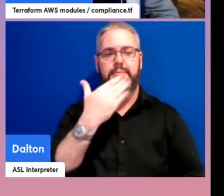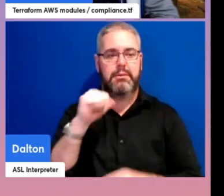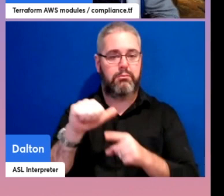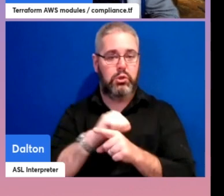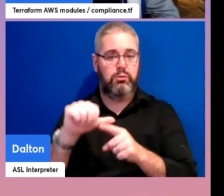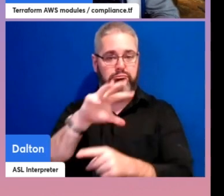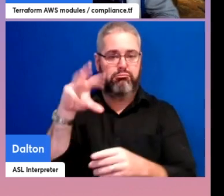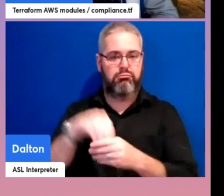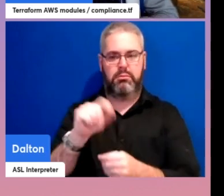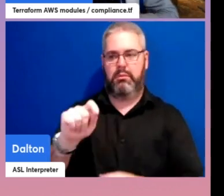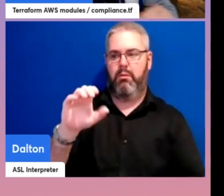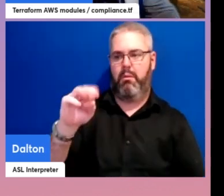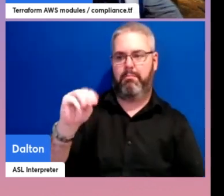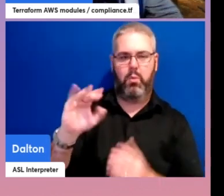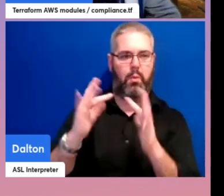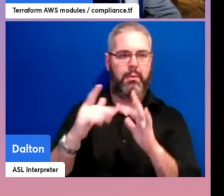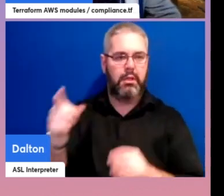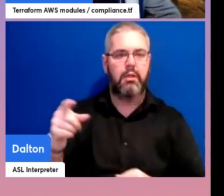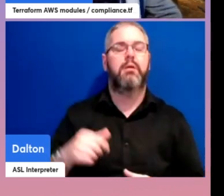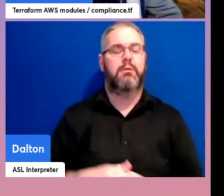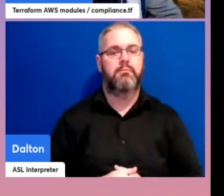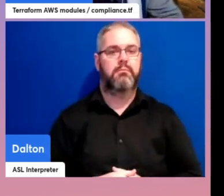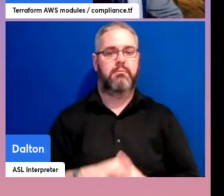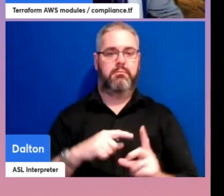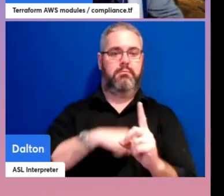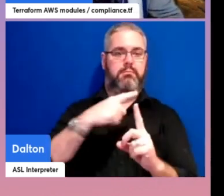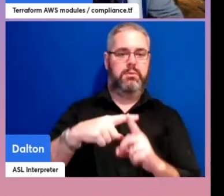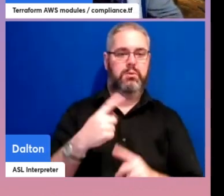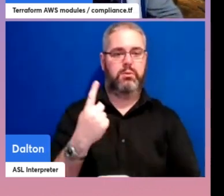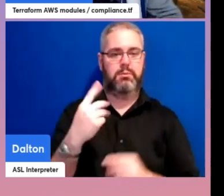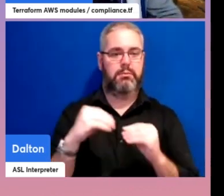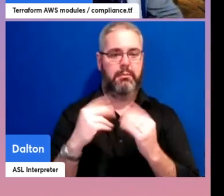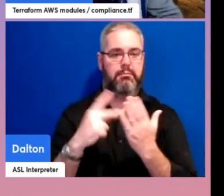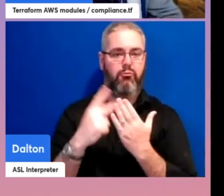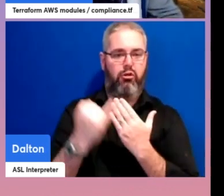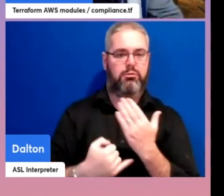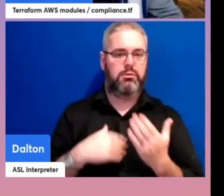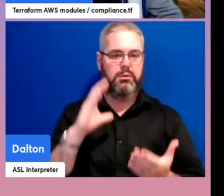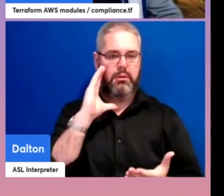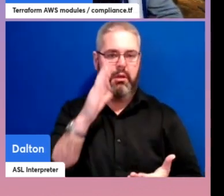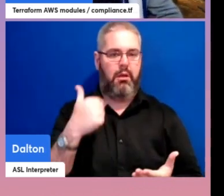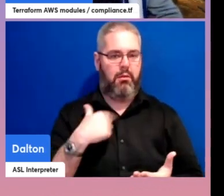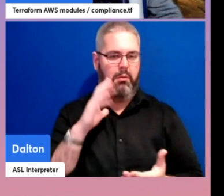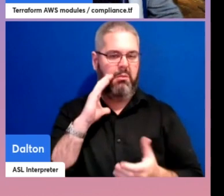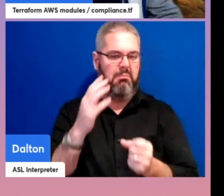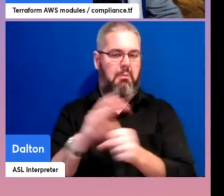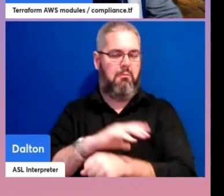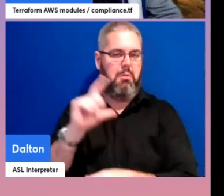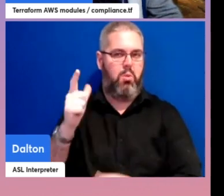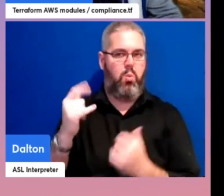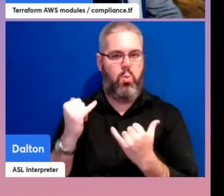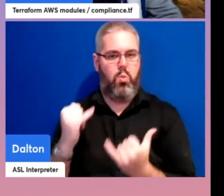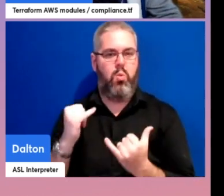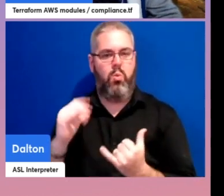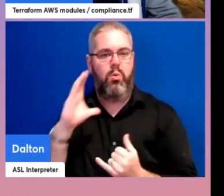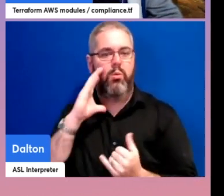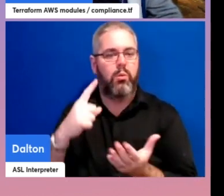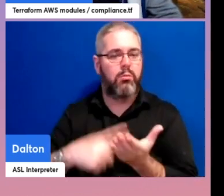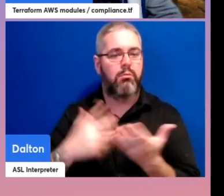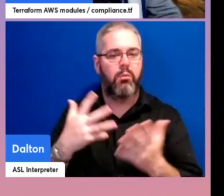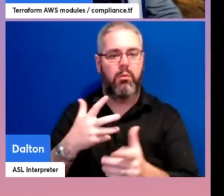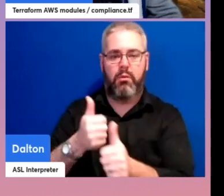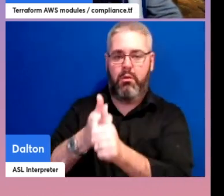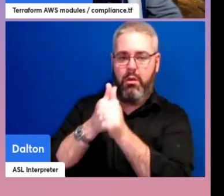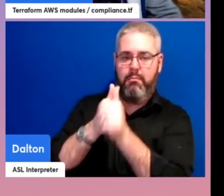terraformbestpractices.com. And yeah, and one more project which I will be covering later today is called